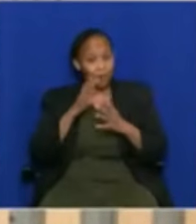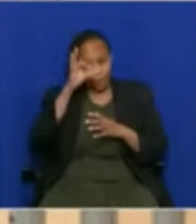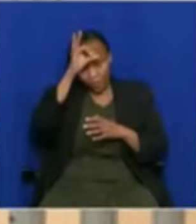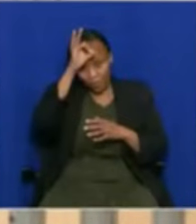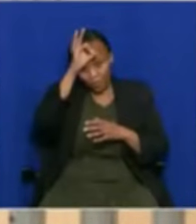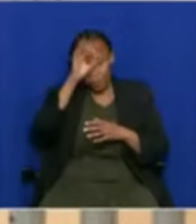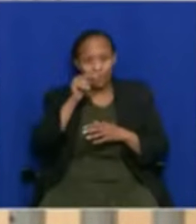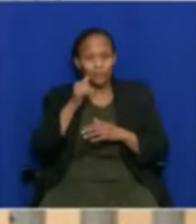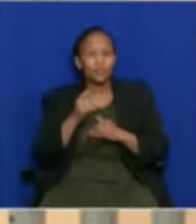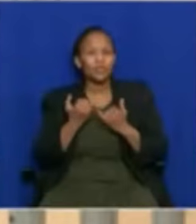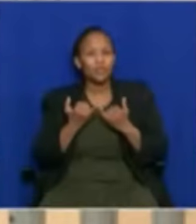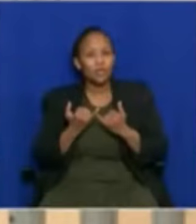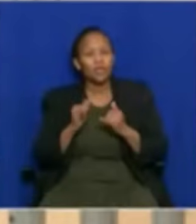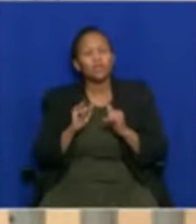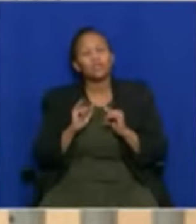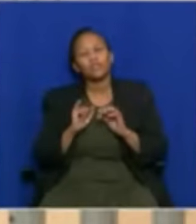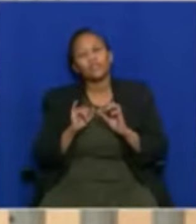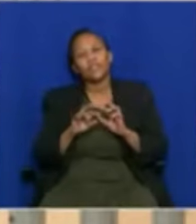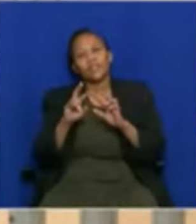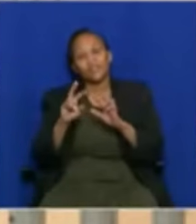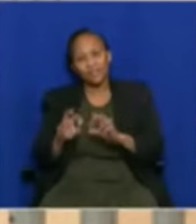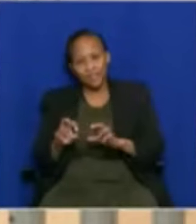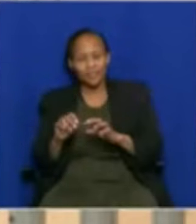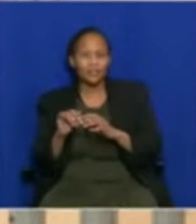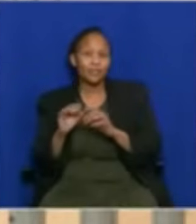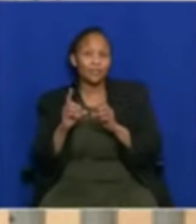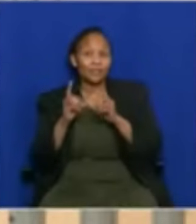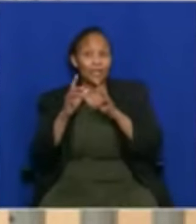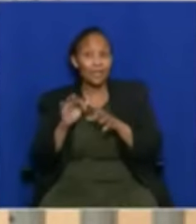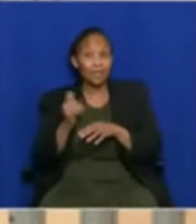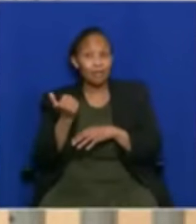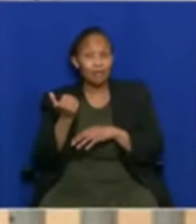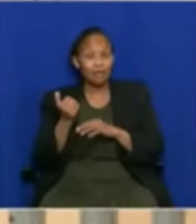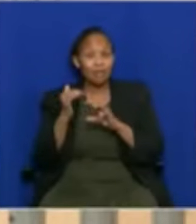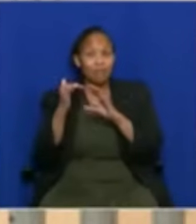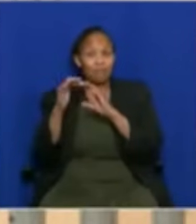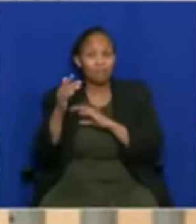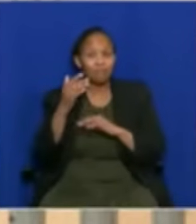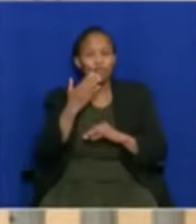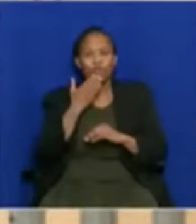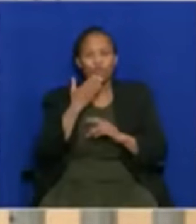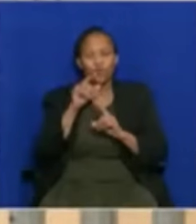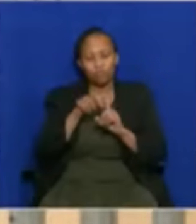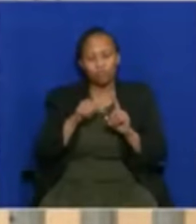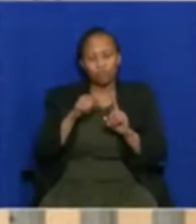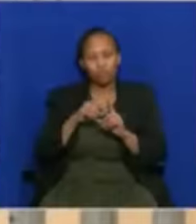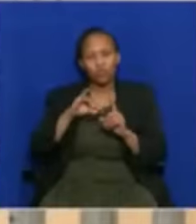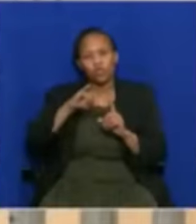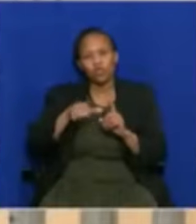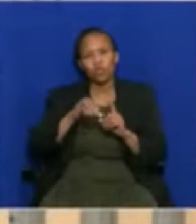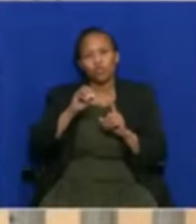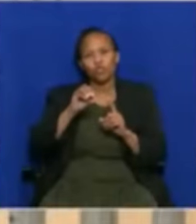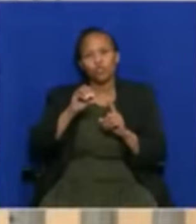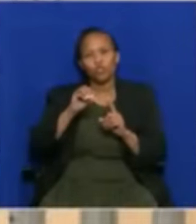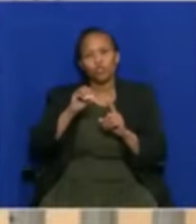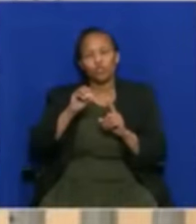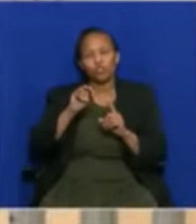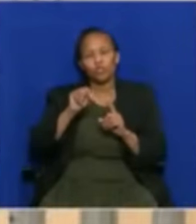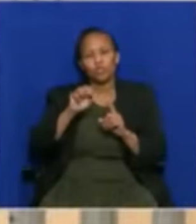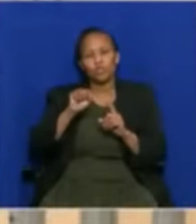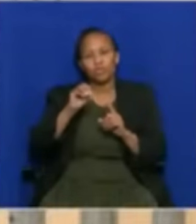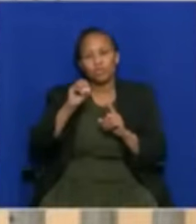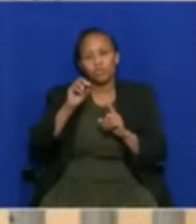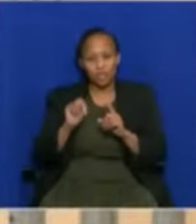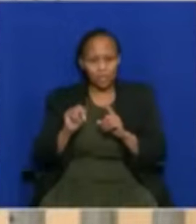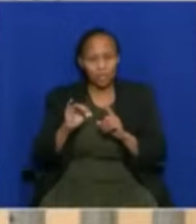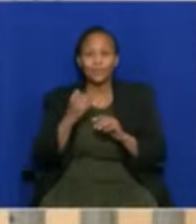director, and that's Advocate Johnson, correct? That's correct. Yes. States, attached here to please find